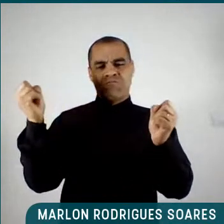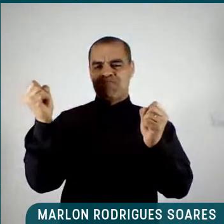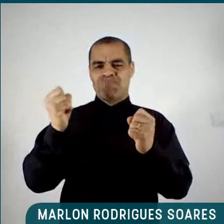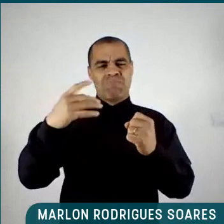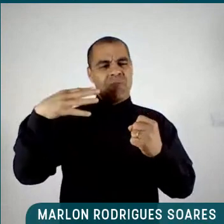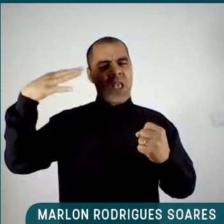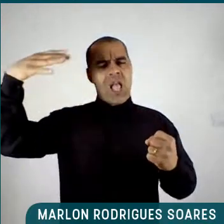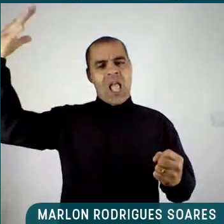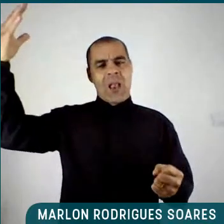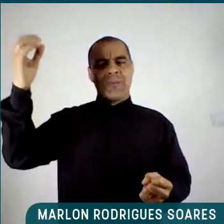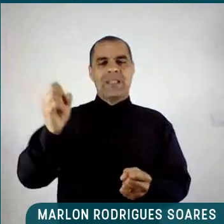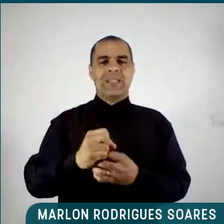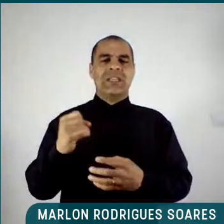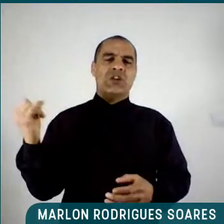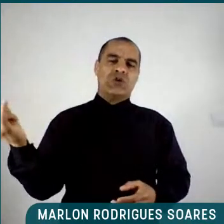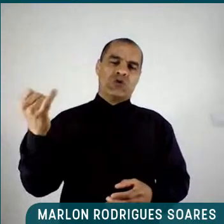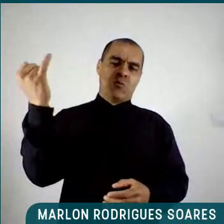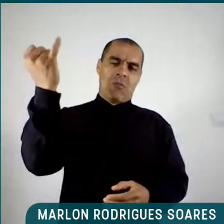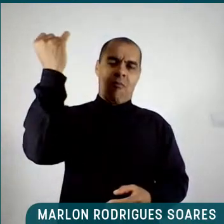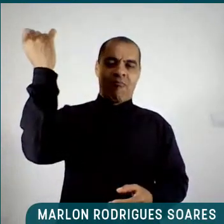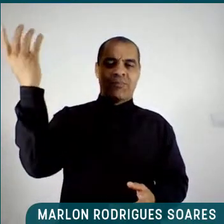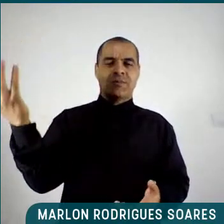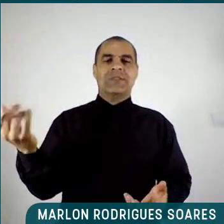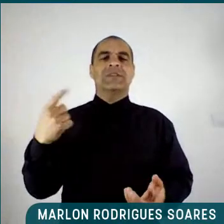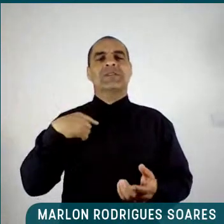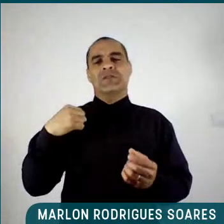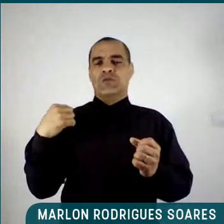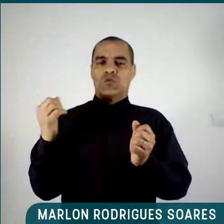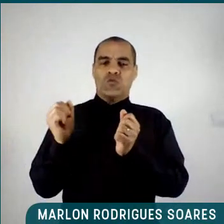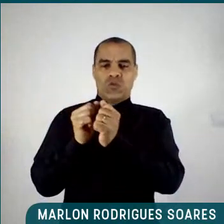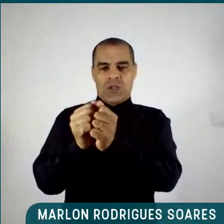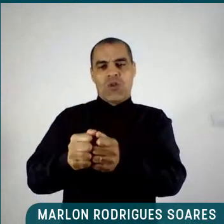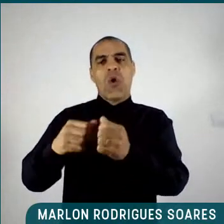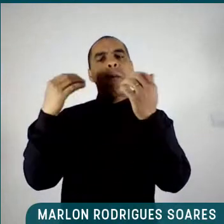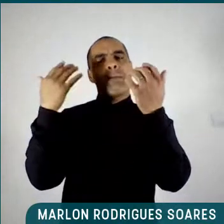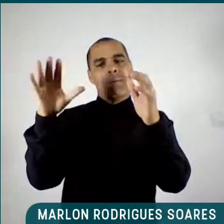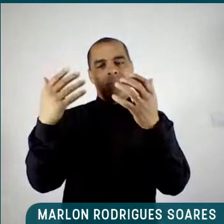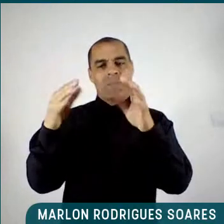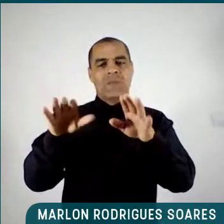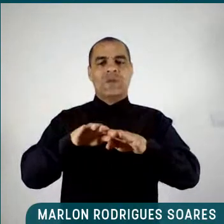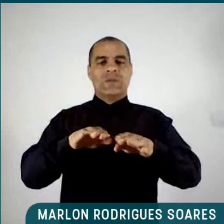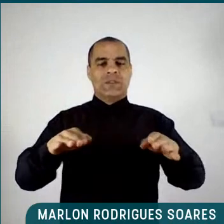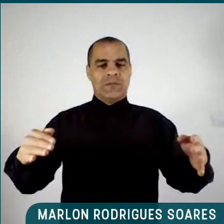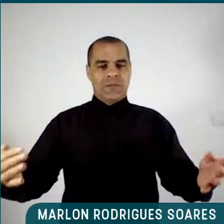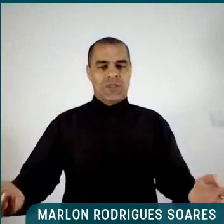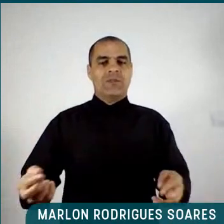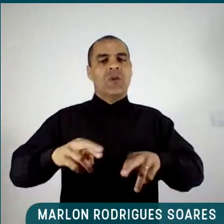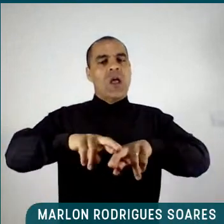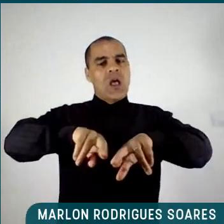such brilliant women are as these ones that are here. And I think that